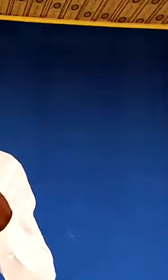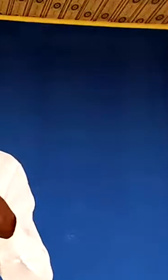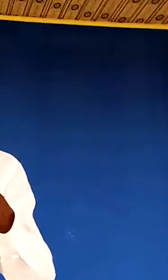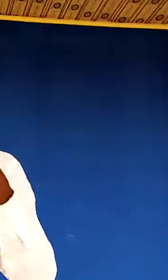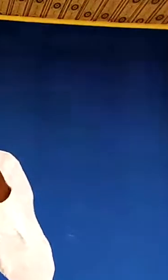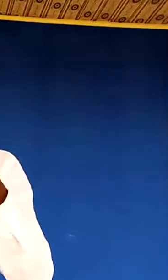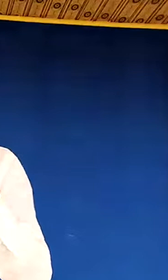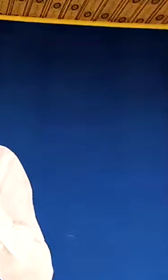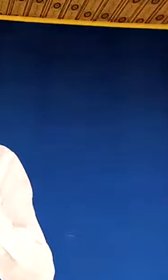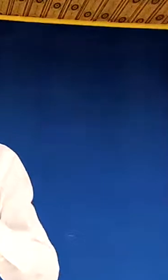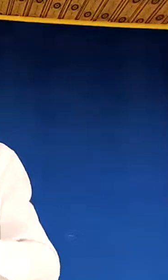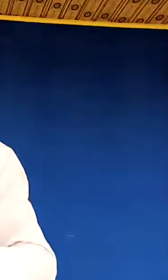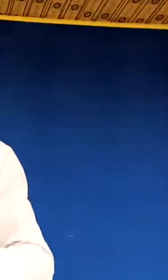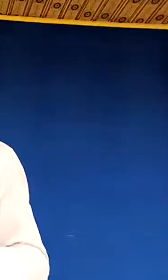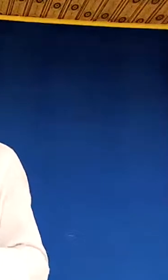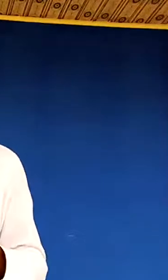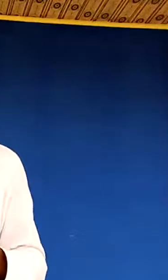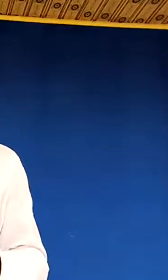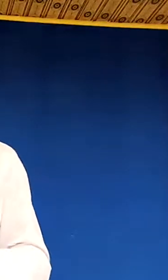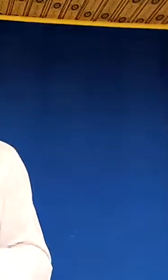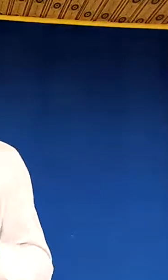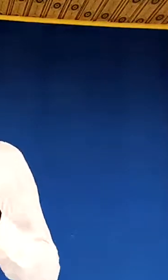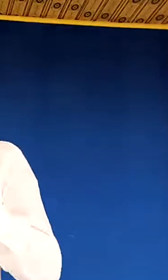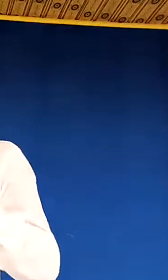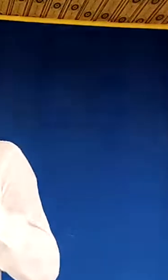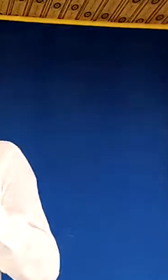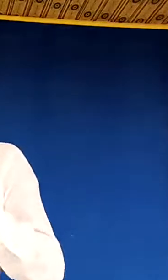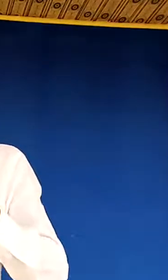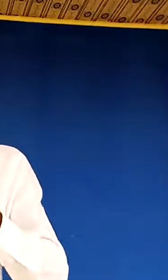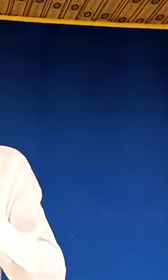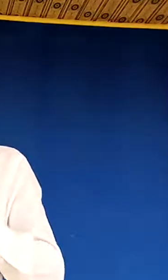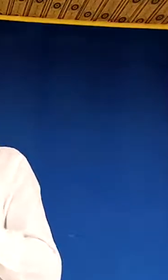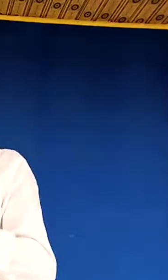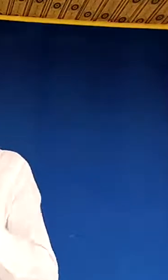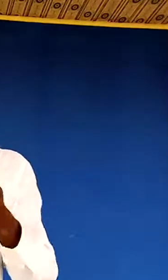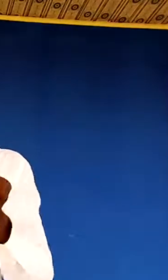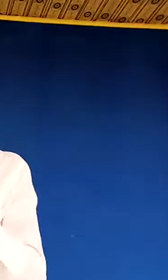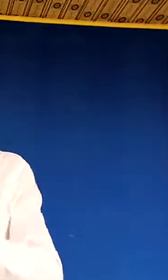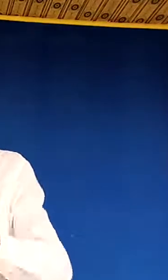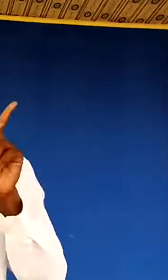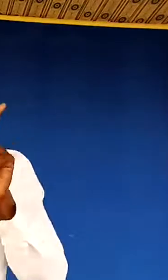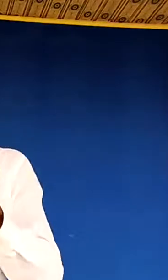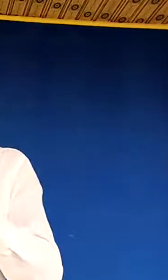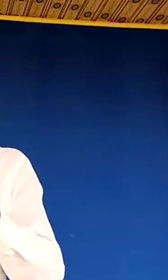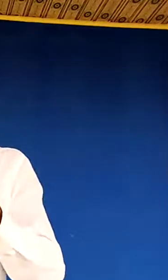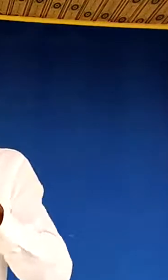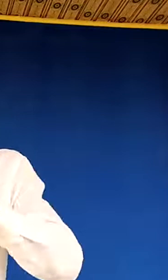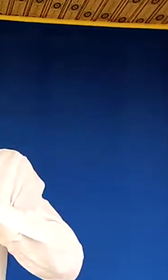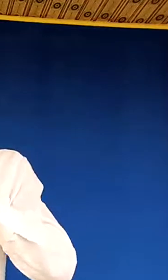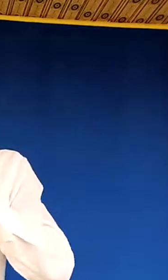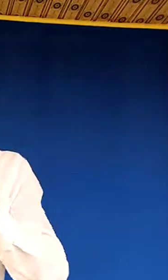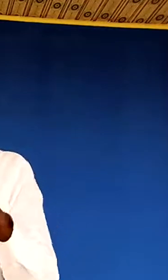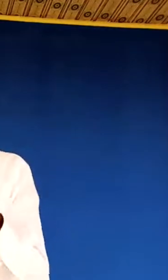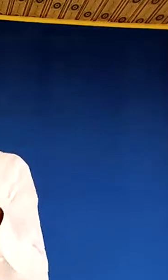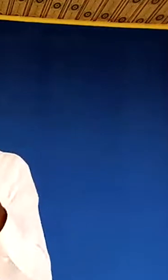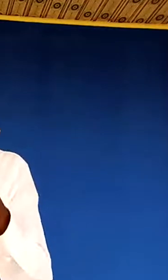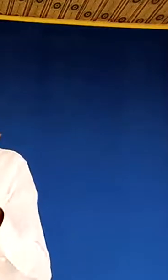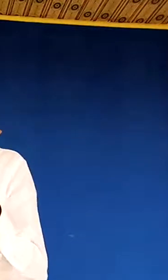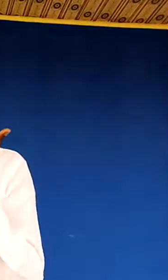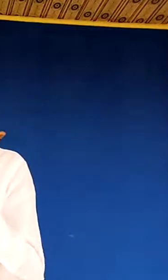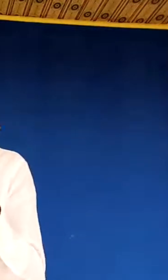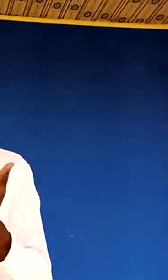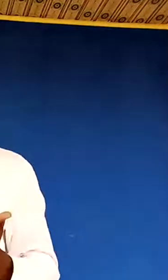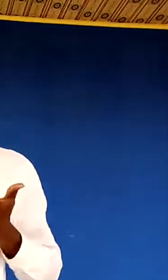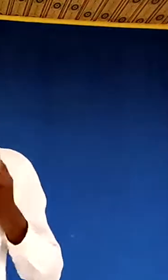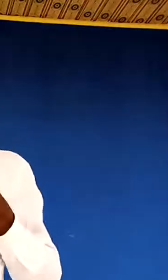Alabitu for bringing people on board this YouTube live and this webinar so that they are part of this. So